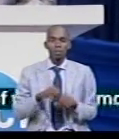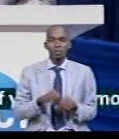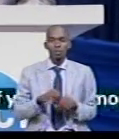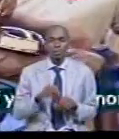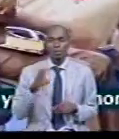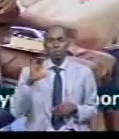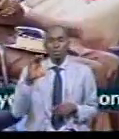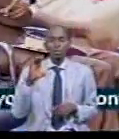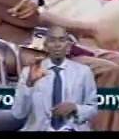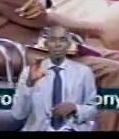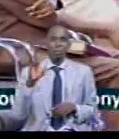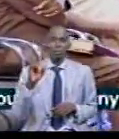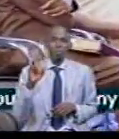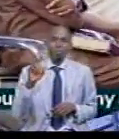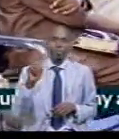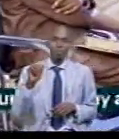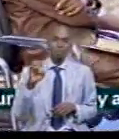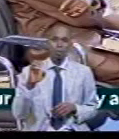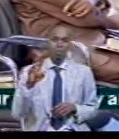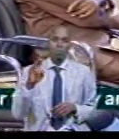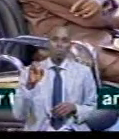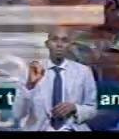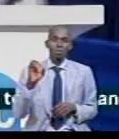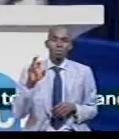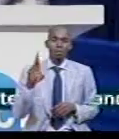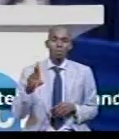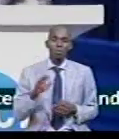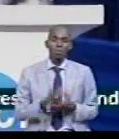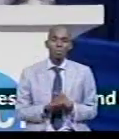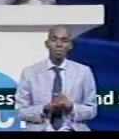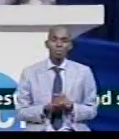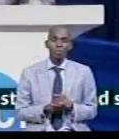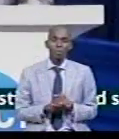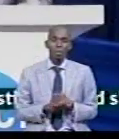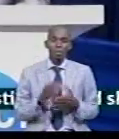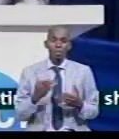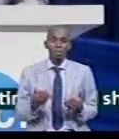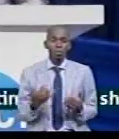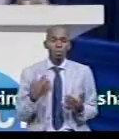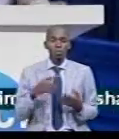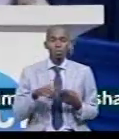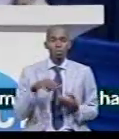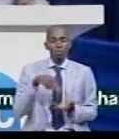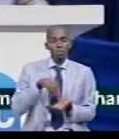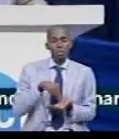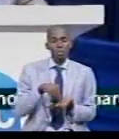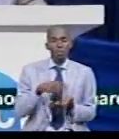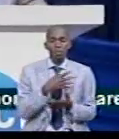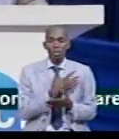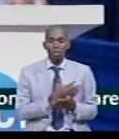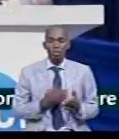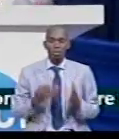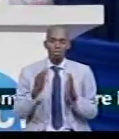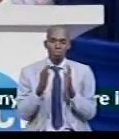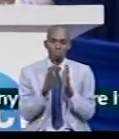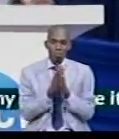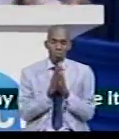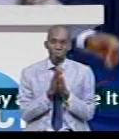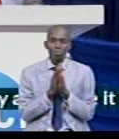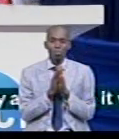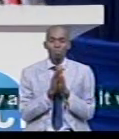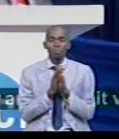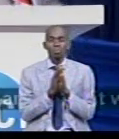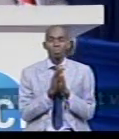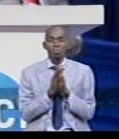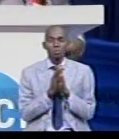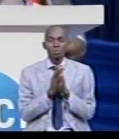d'Ivoire. You are welcome, sir. At this point, we want to stand up and lift up our voices and praise the Lord